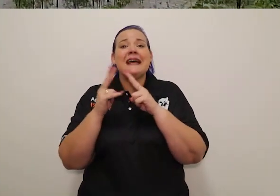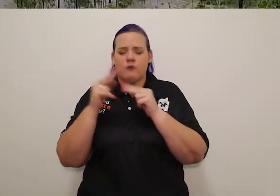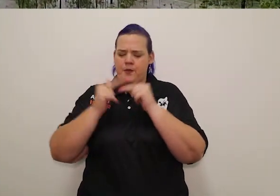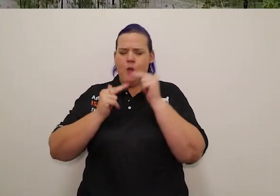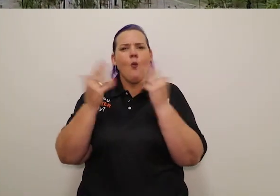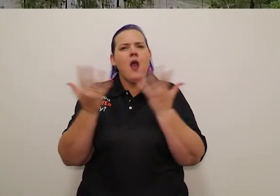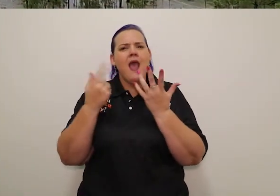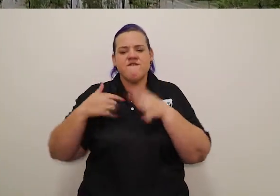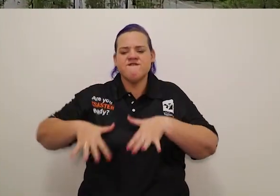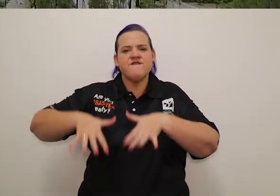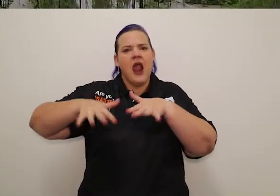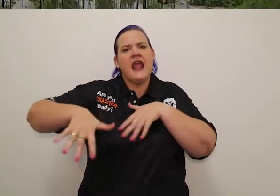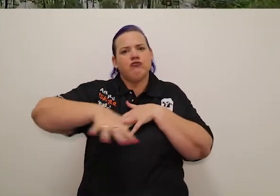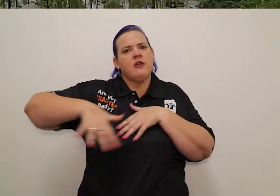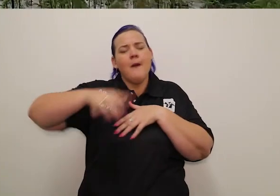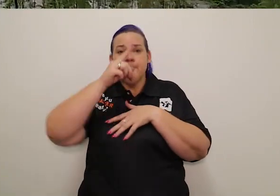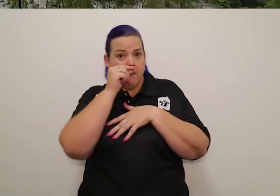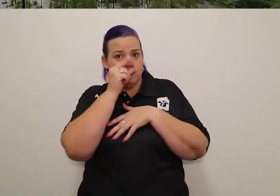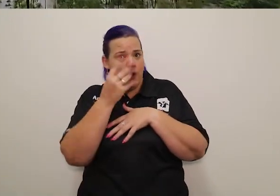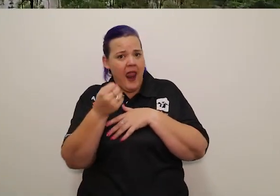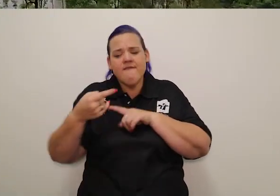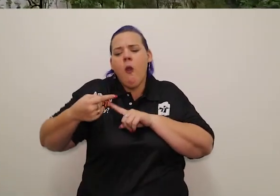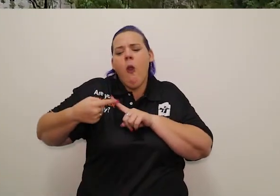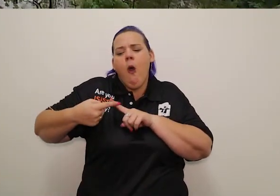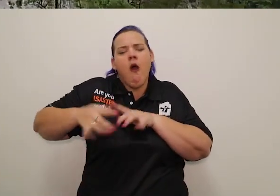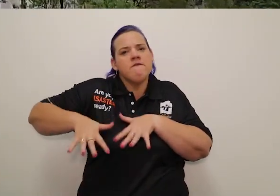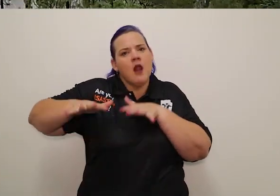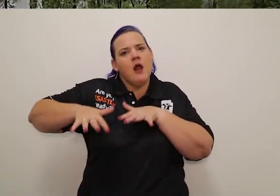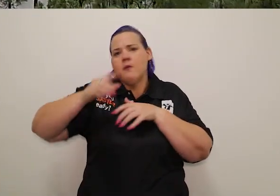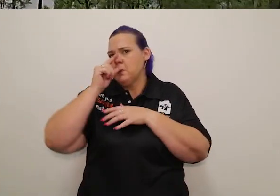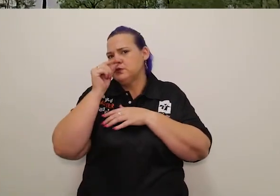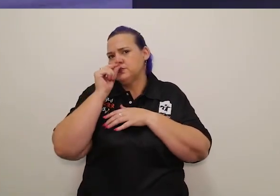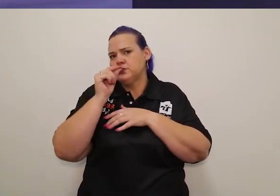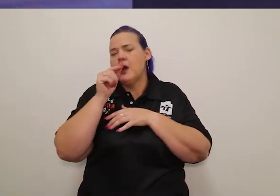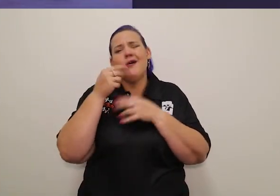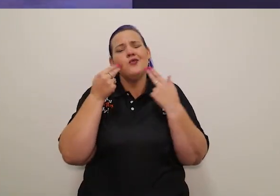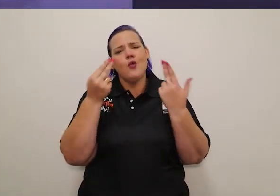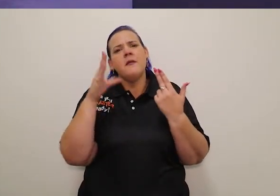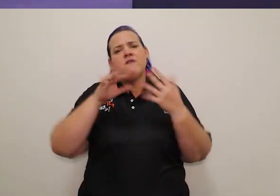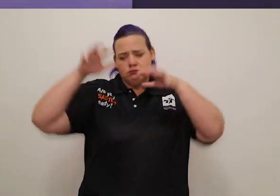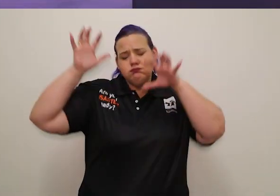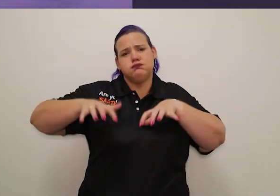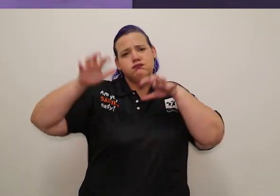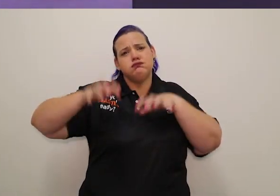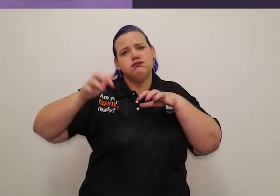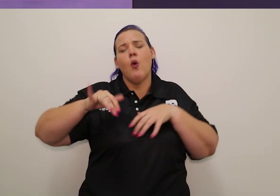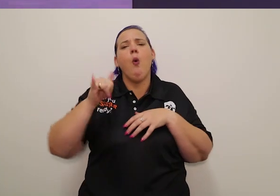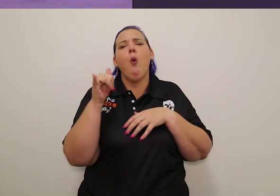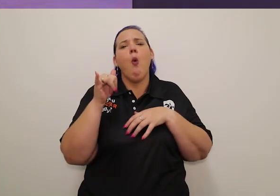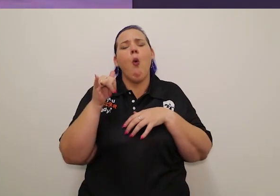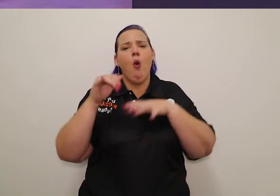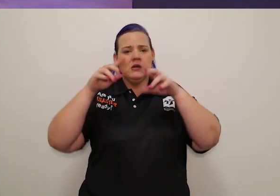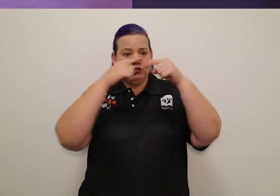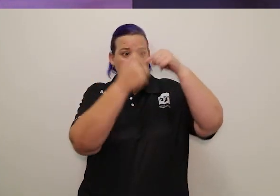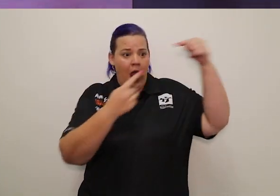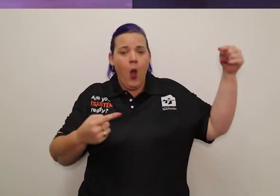Townsville City is built on a natural floodplain and can experience localised flooding. Flooding in Townsville is generally caused by heavy